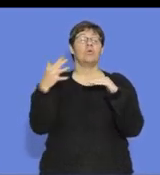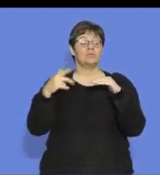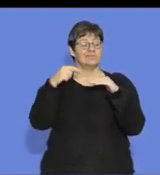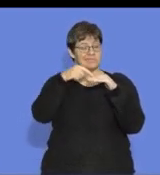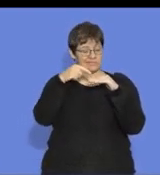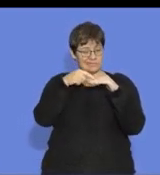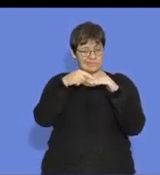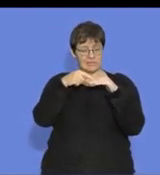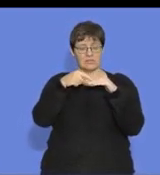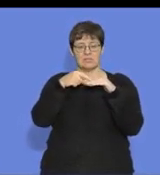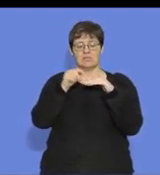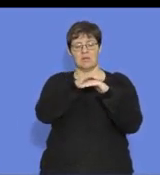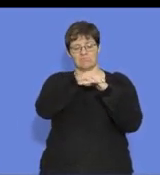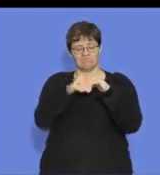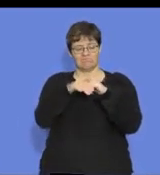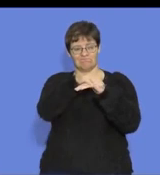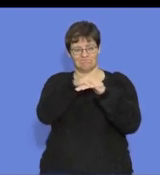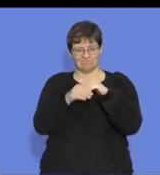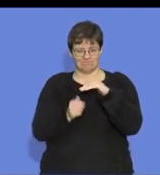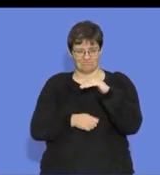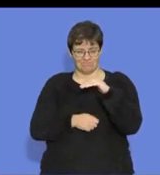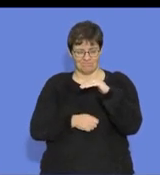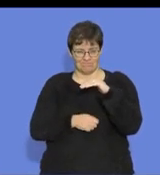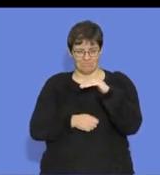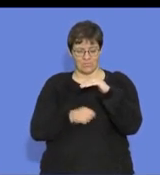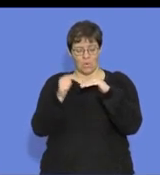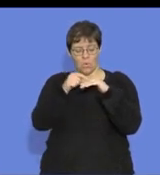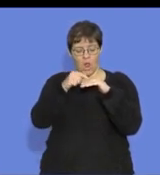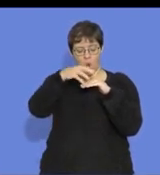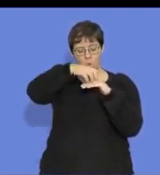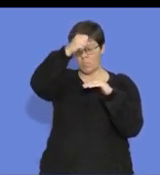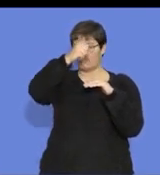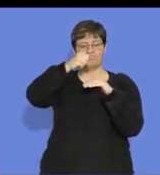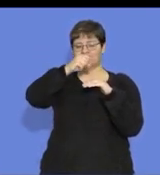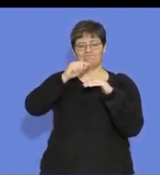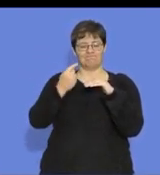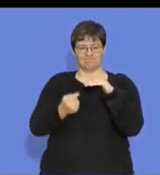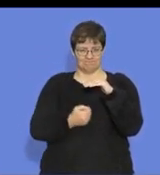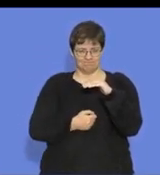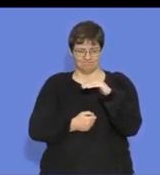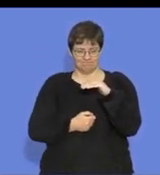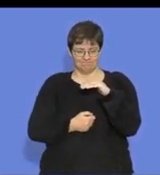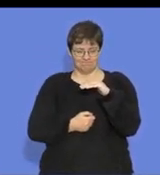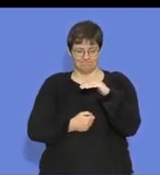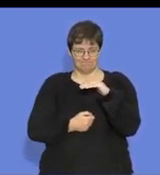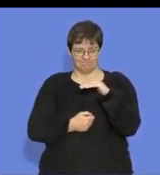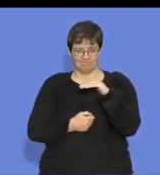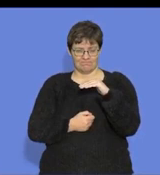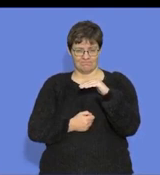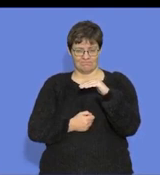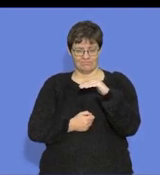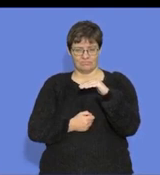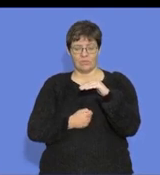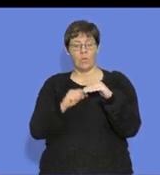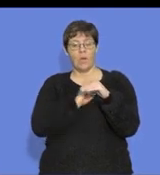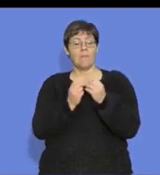had Vaseline on its upper surface only. Because most